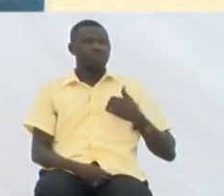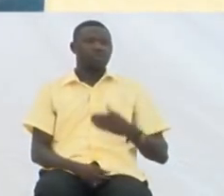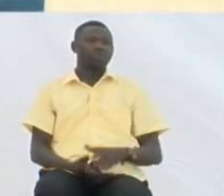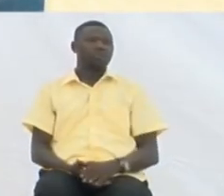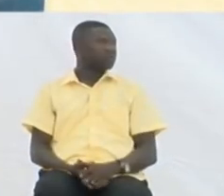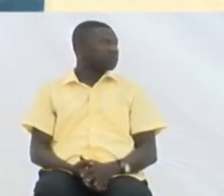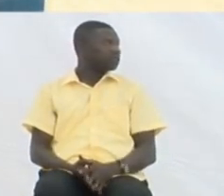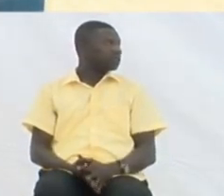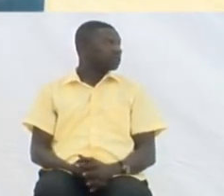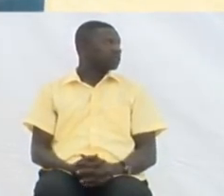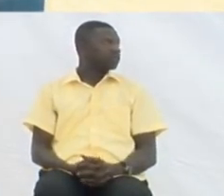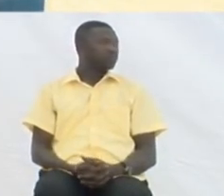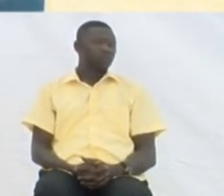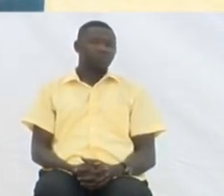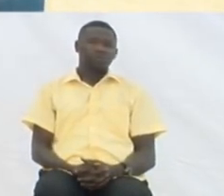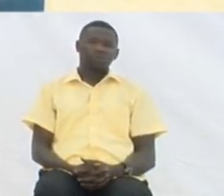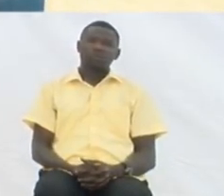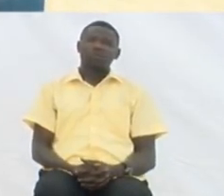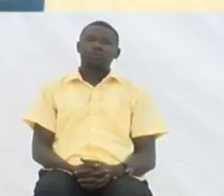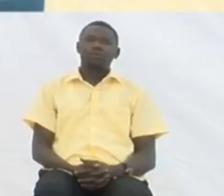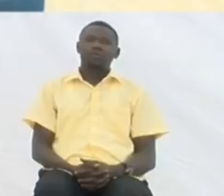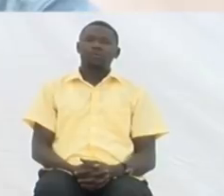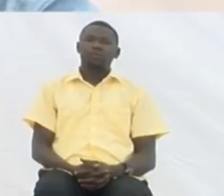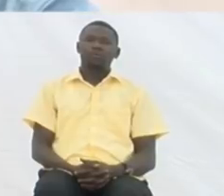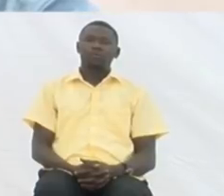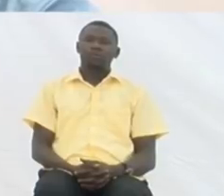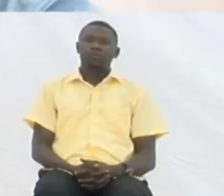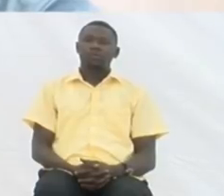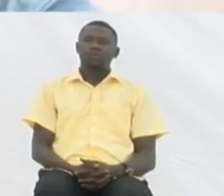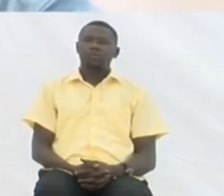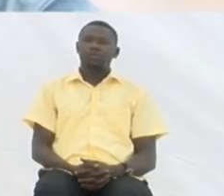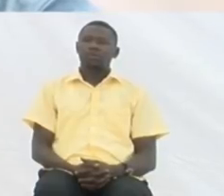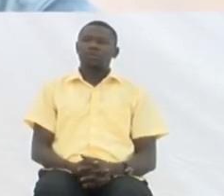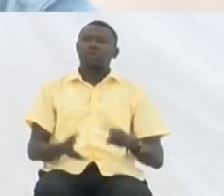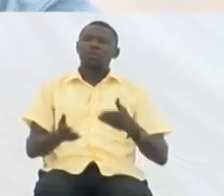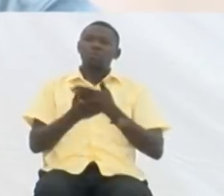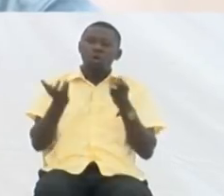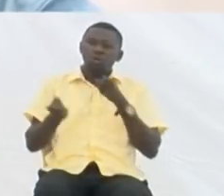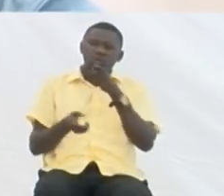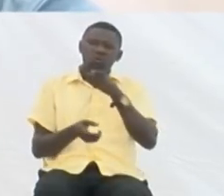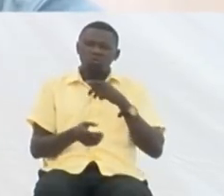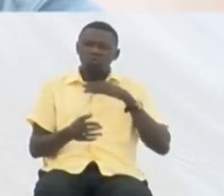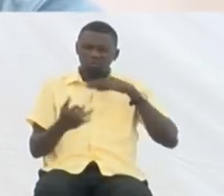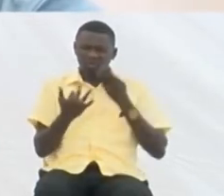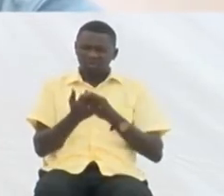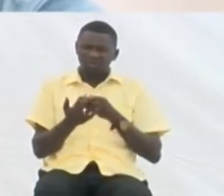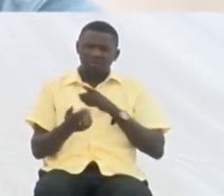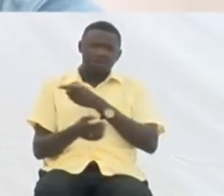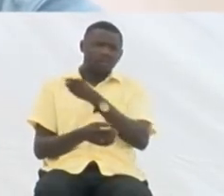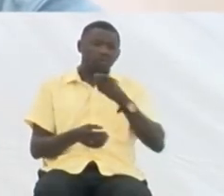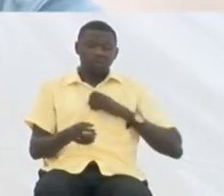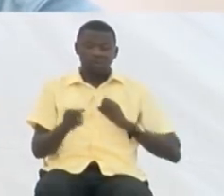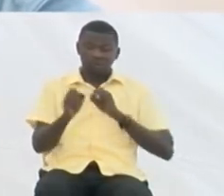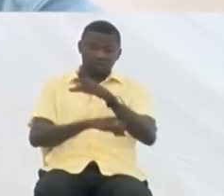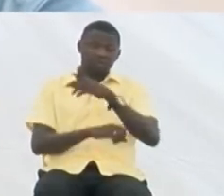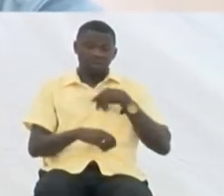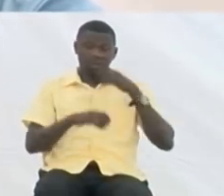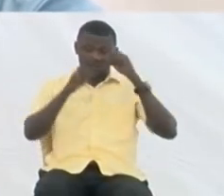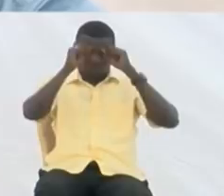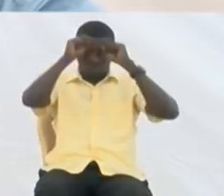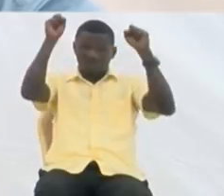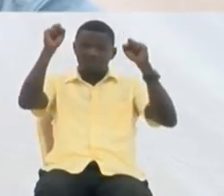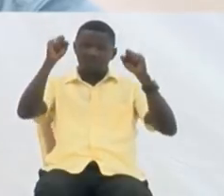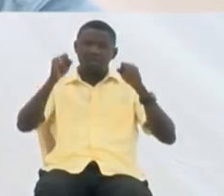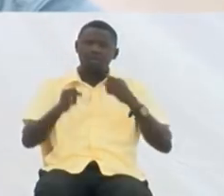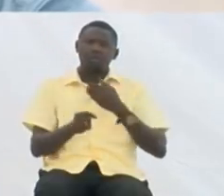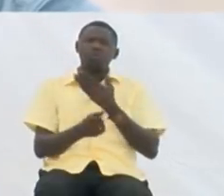hardly believe that they were sent by the government. Why did you have the belief that they were sent by the government? Munana alenyi mira